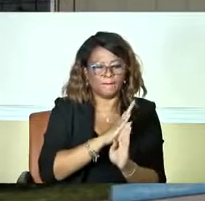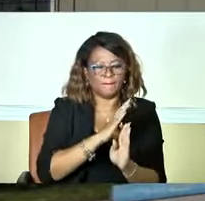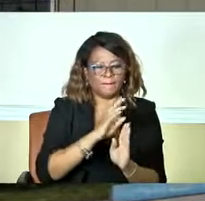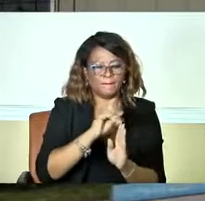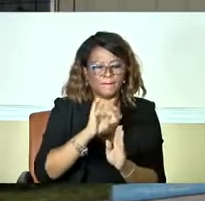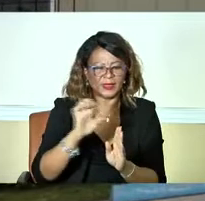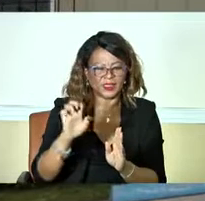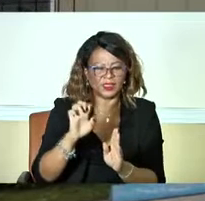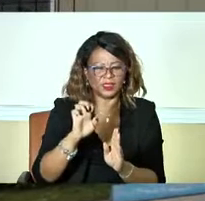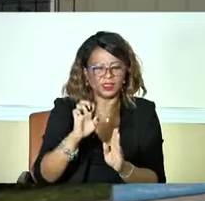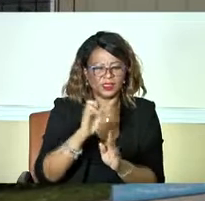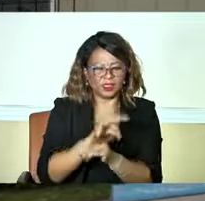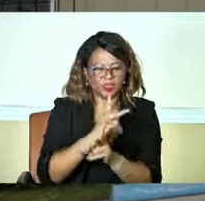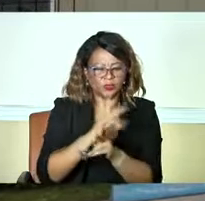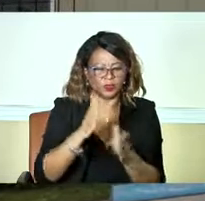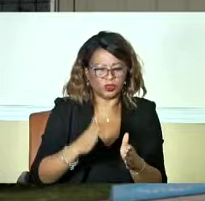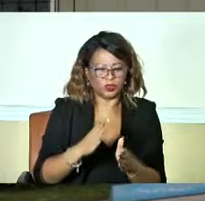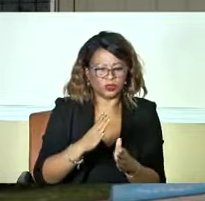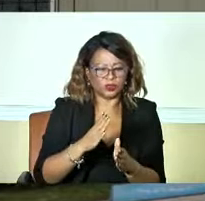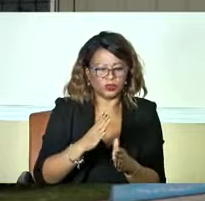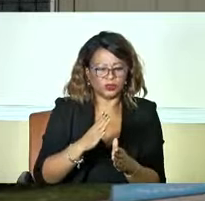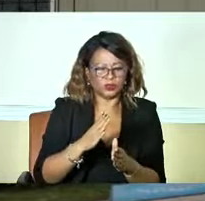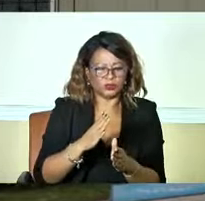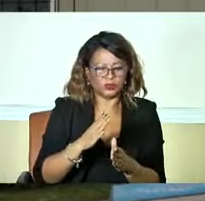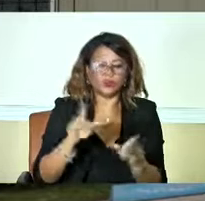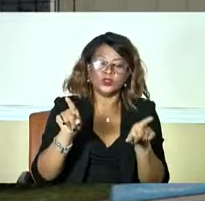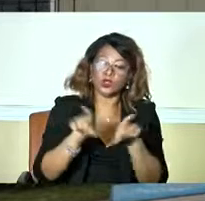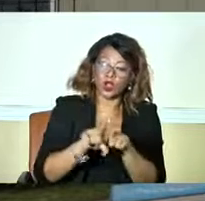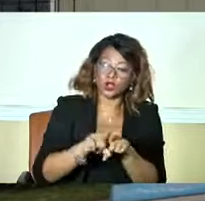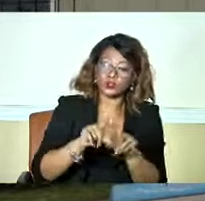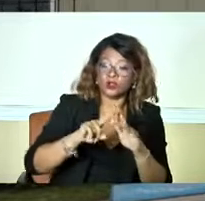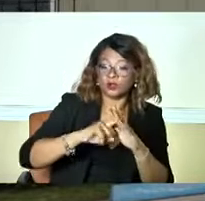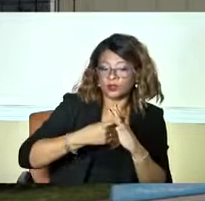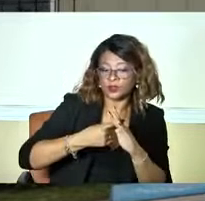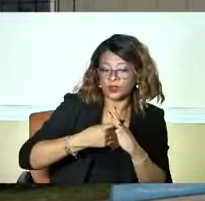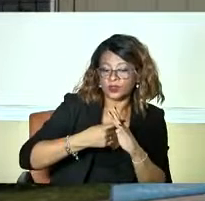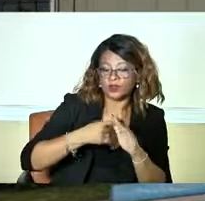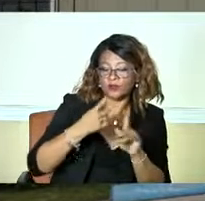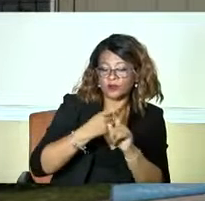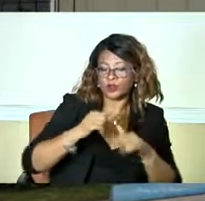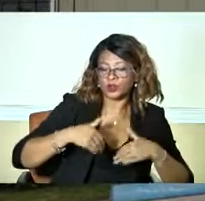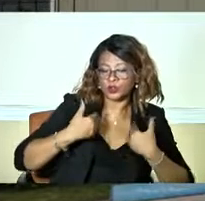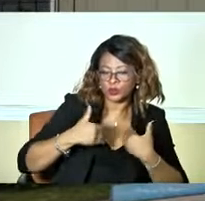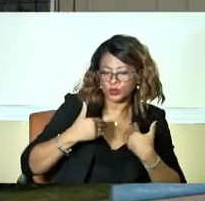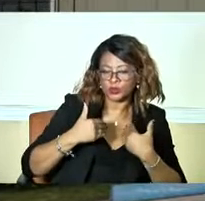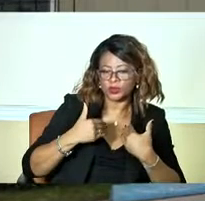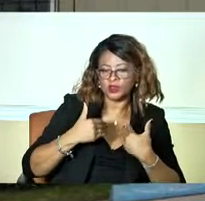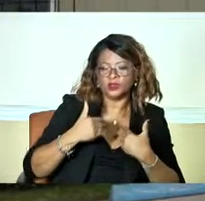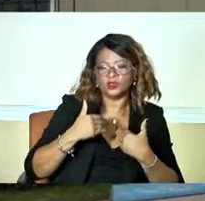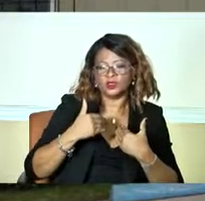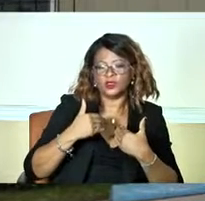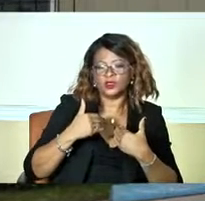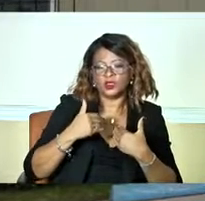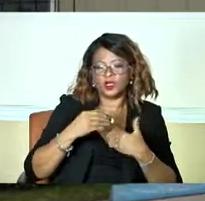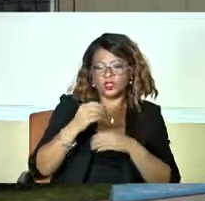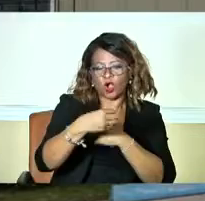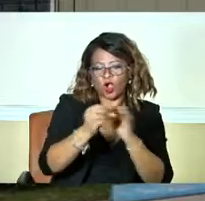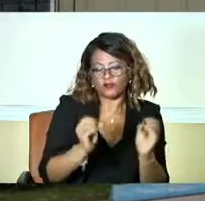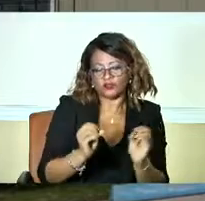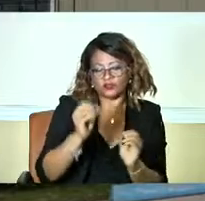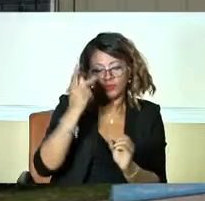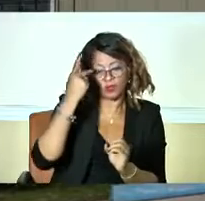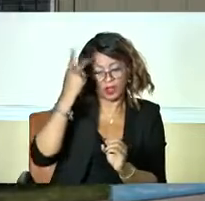Beekeepers Cooperative, which was also launched out of the Youth Apiary Program in the Office of the Prime